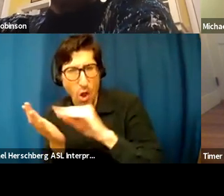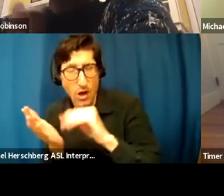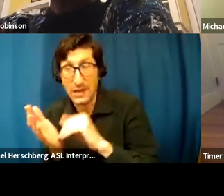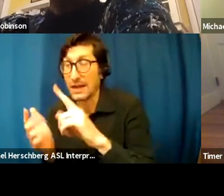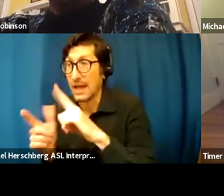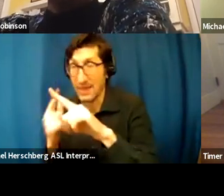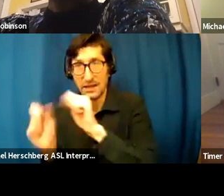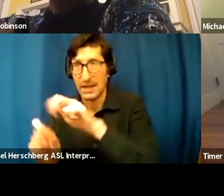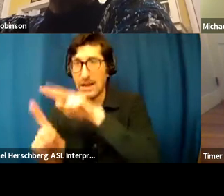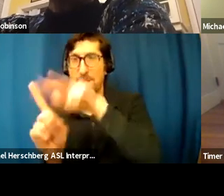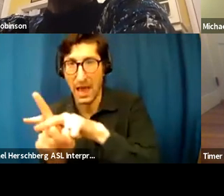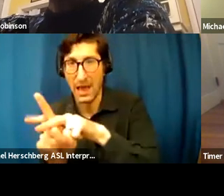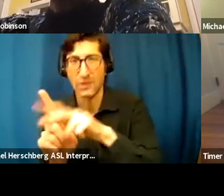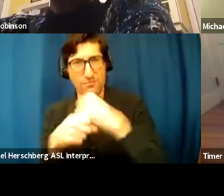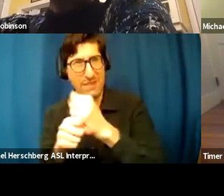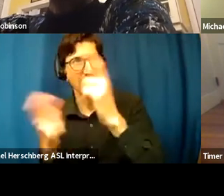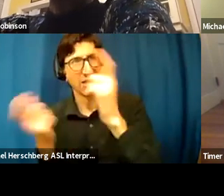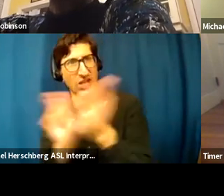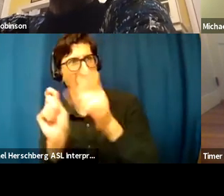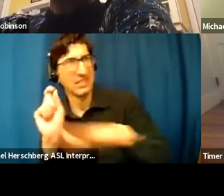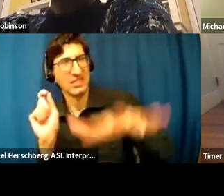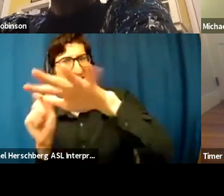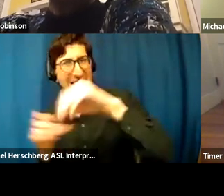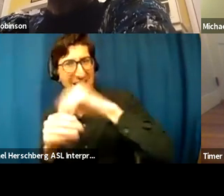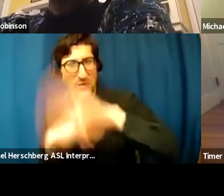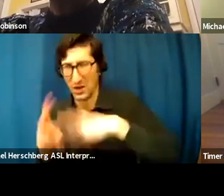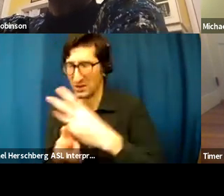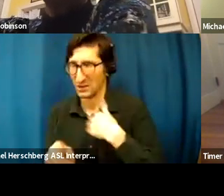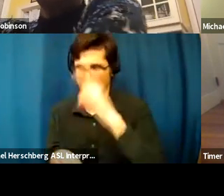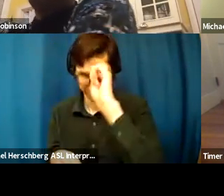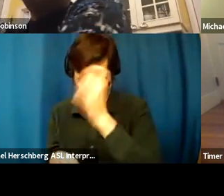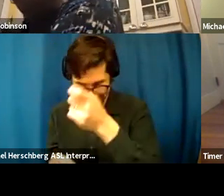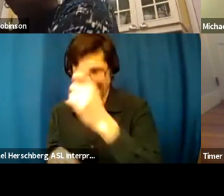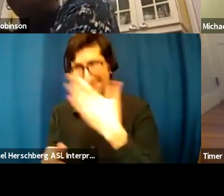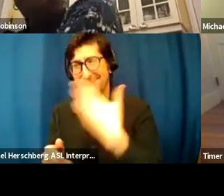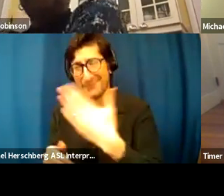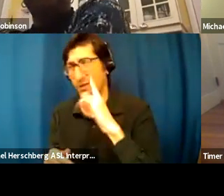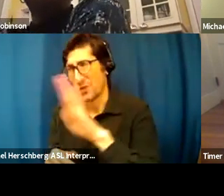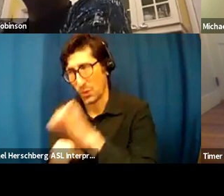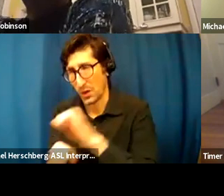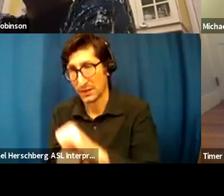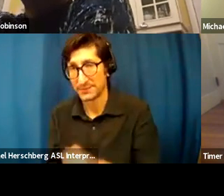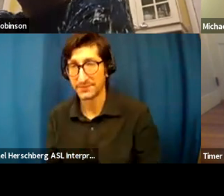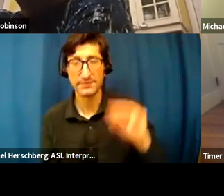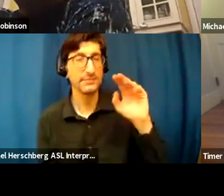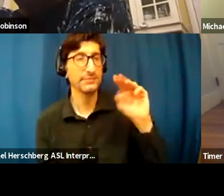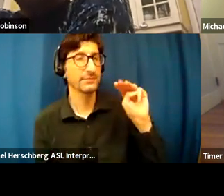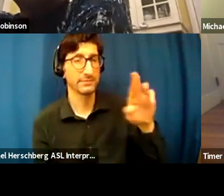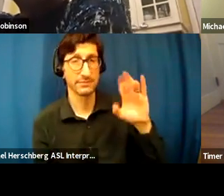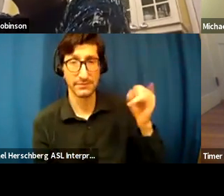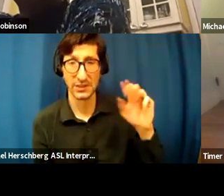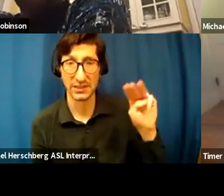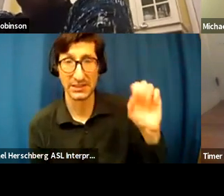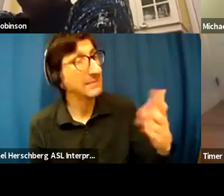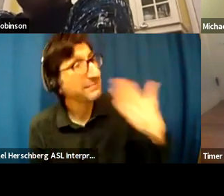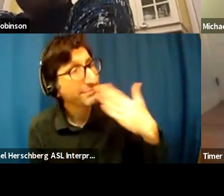So my hat goes off to you and the work that BSAC continues to do. Thank you. Thank you, Ms. Robinson. We appreciate that very much. And I will